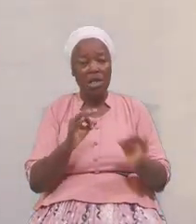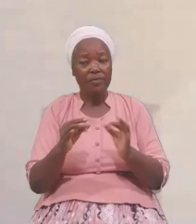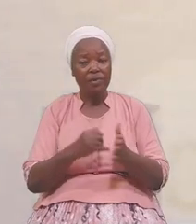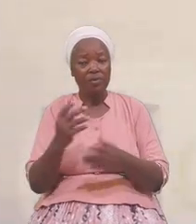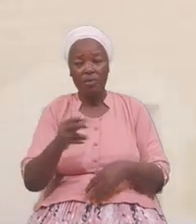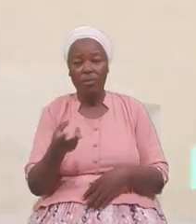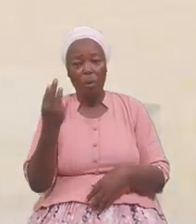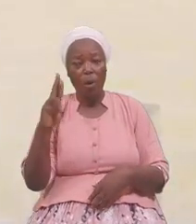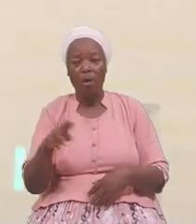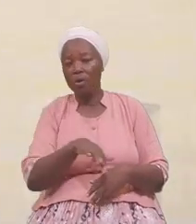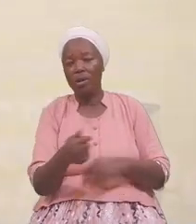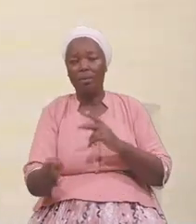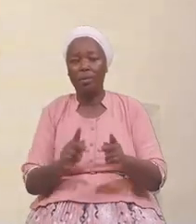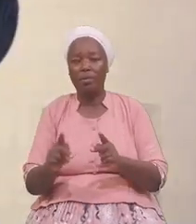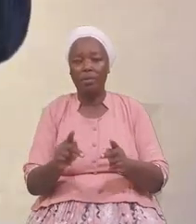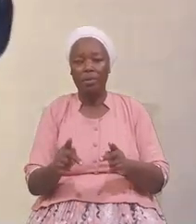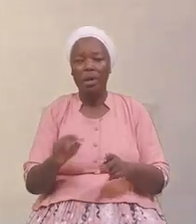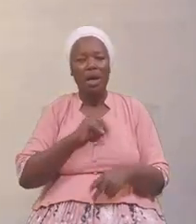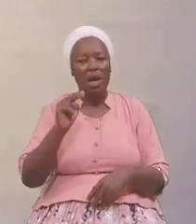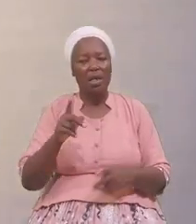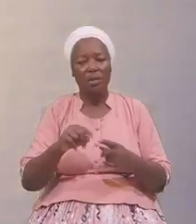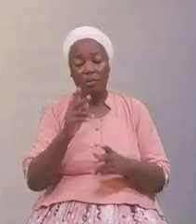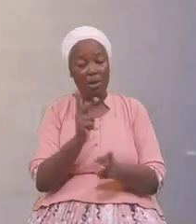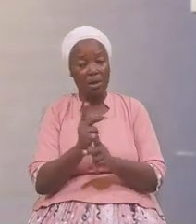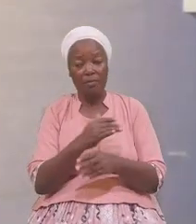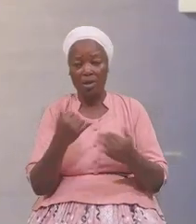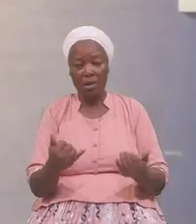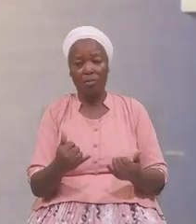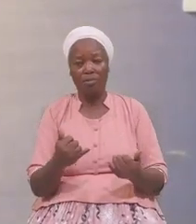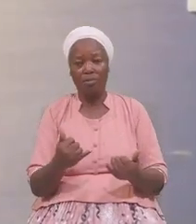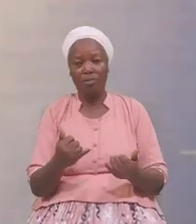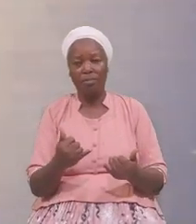other people, I need to be careful here now.